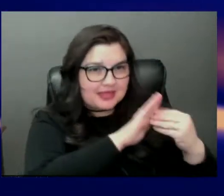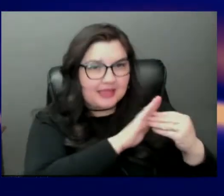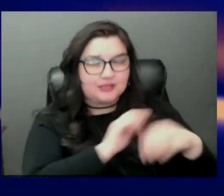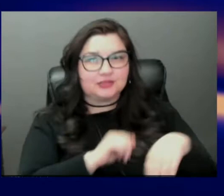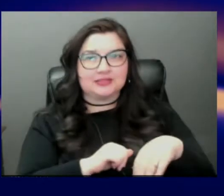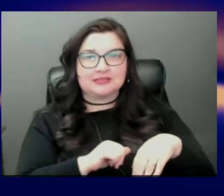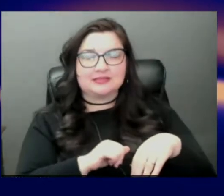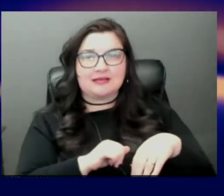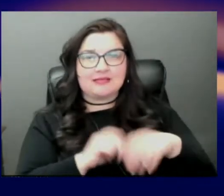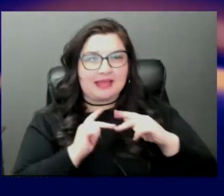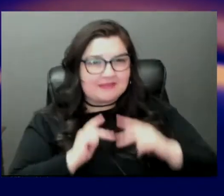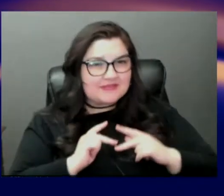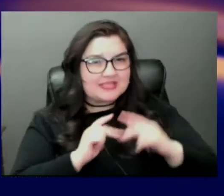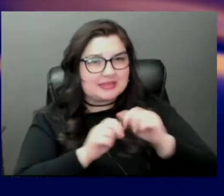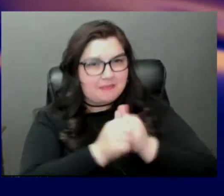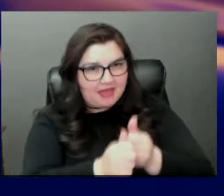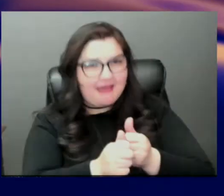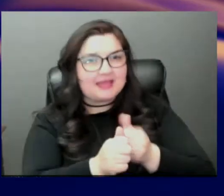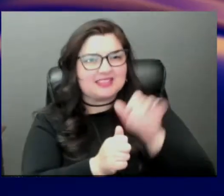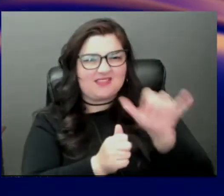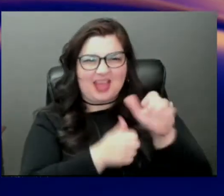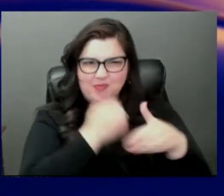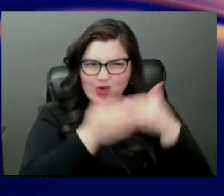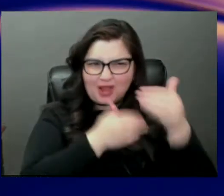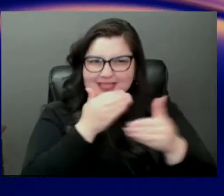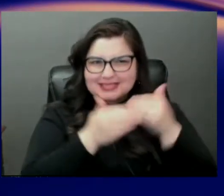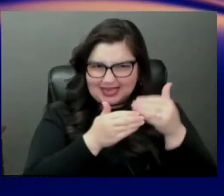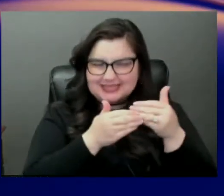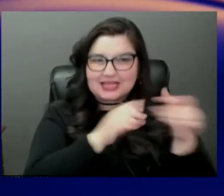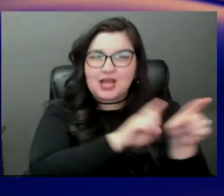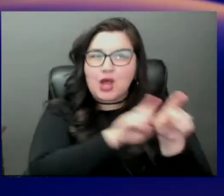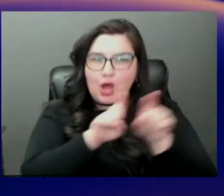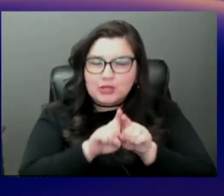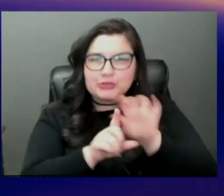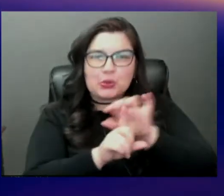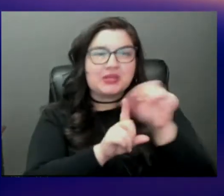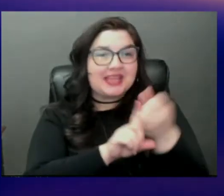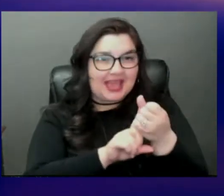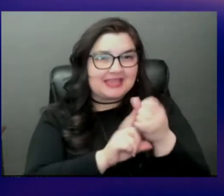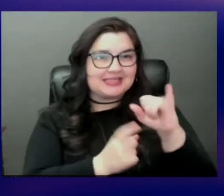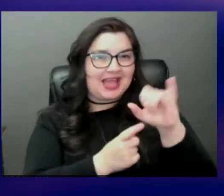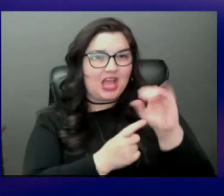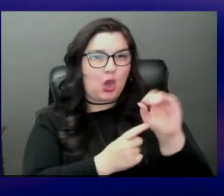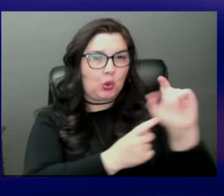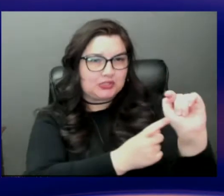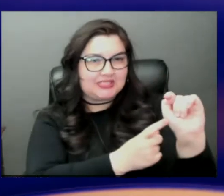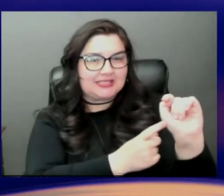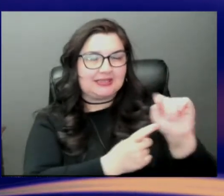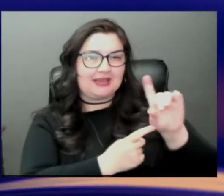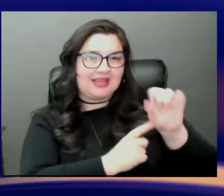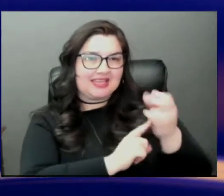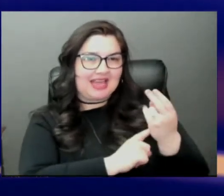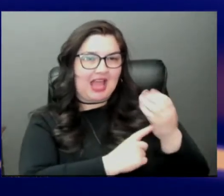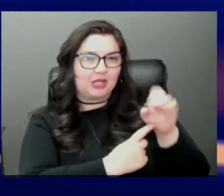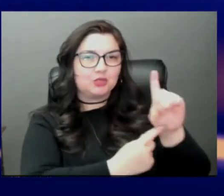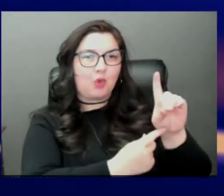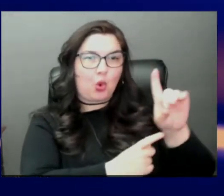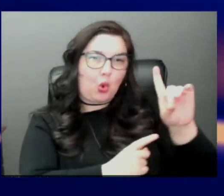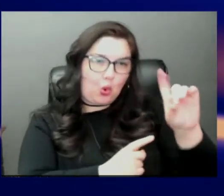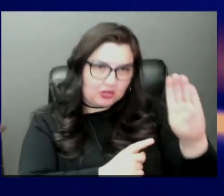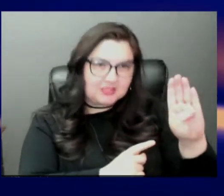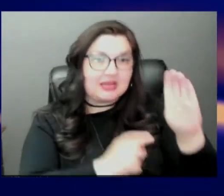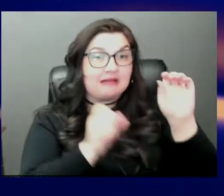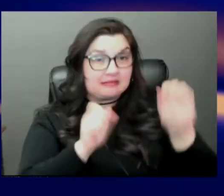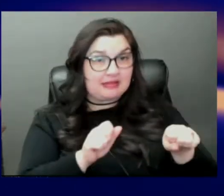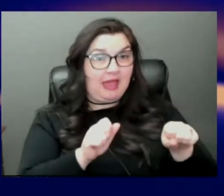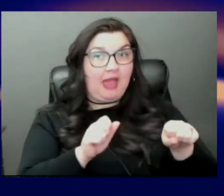as well of a process. There's also cases where IoT dashboards can be called digital twins. So there's a lot of